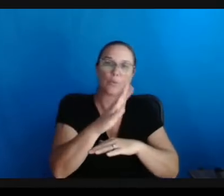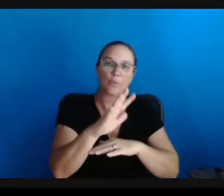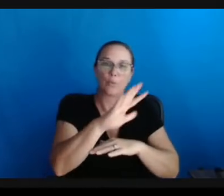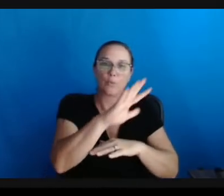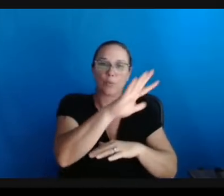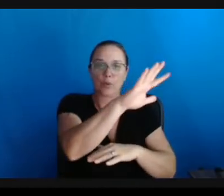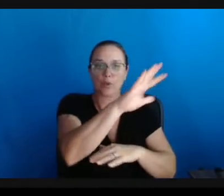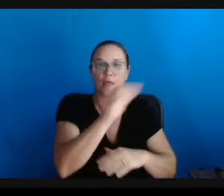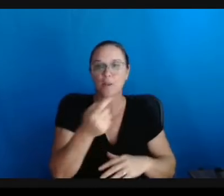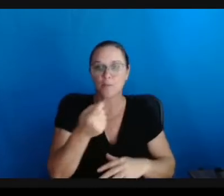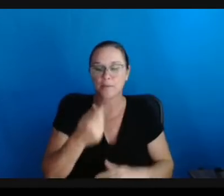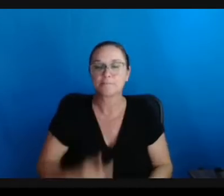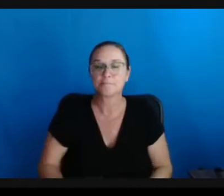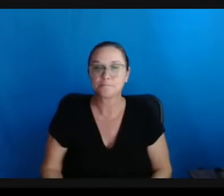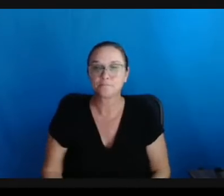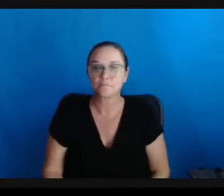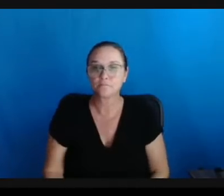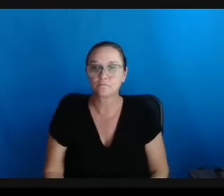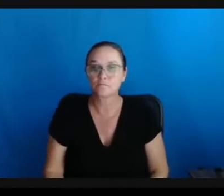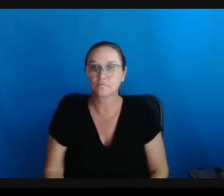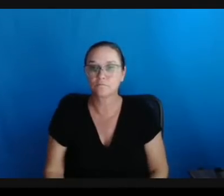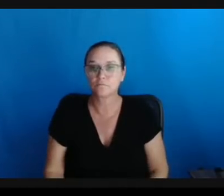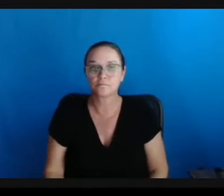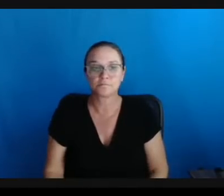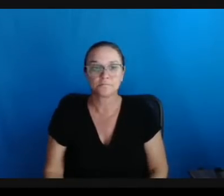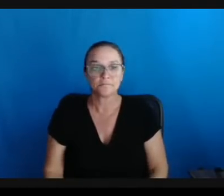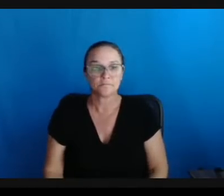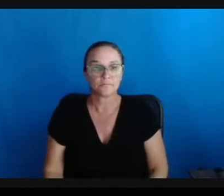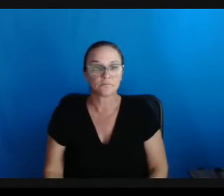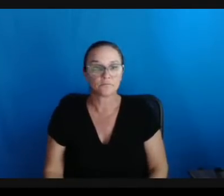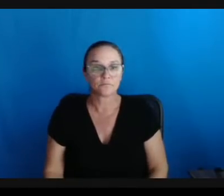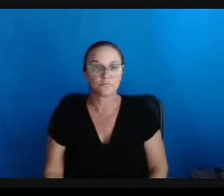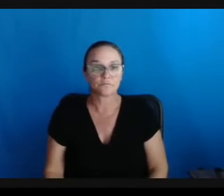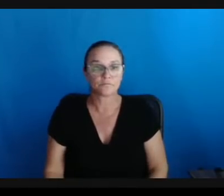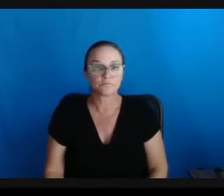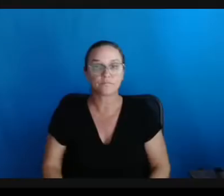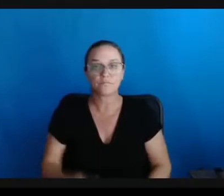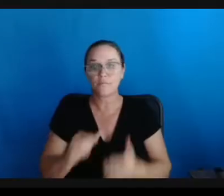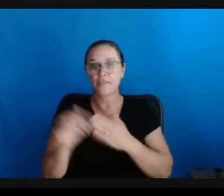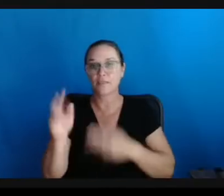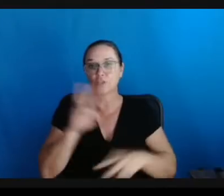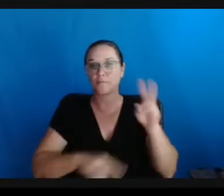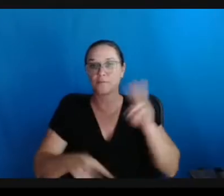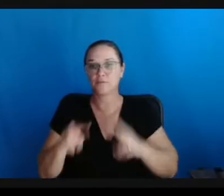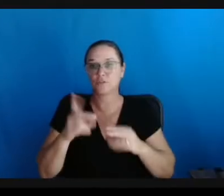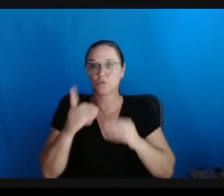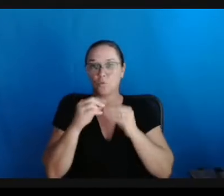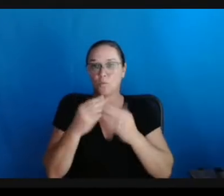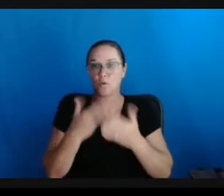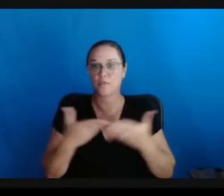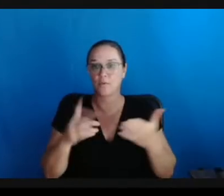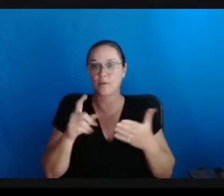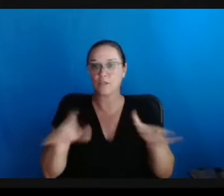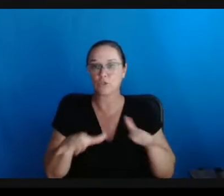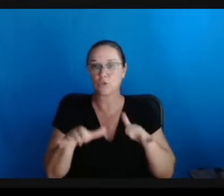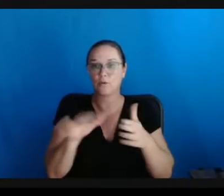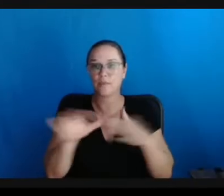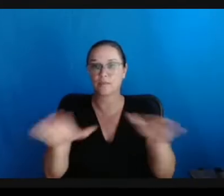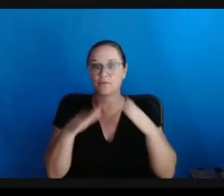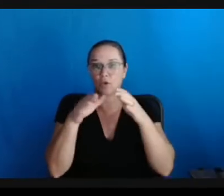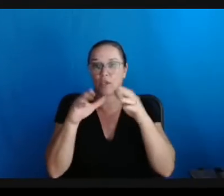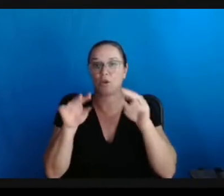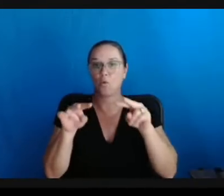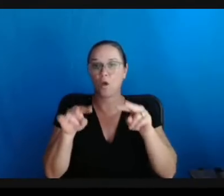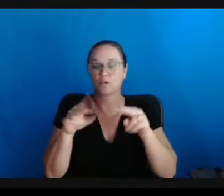most visible thing here to me. So those are our observations here. We have one more thing to do, which is our volcano watch this week,